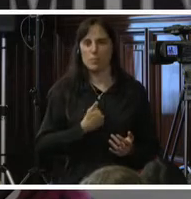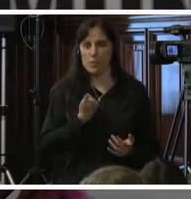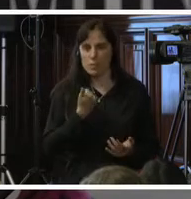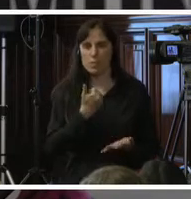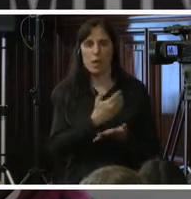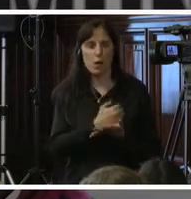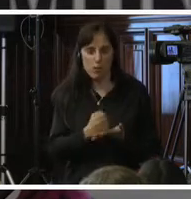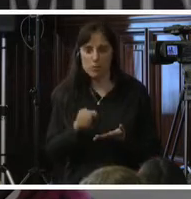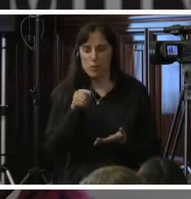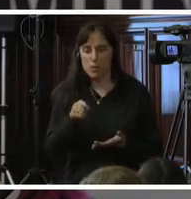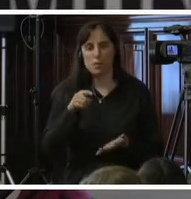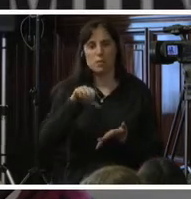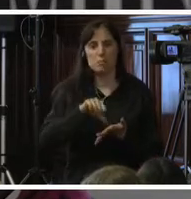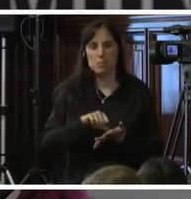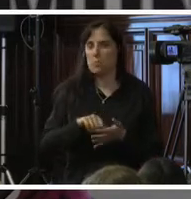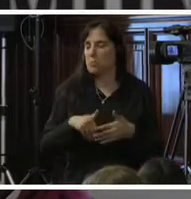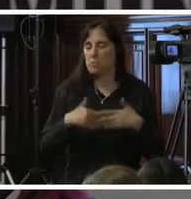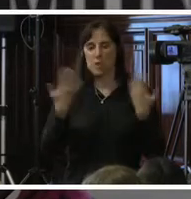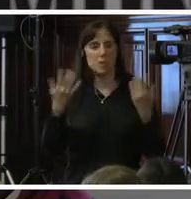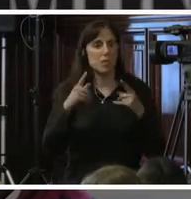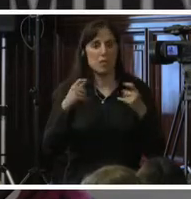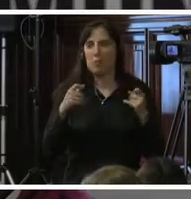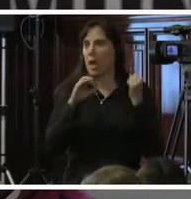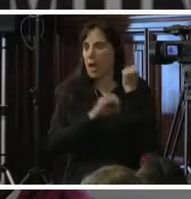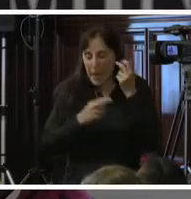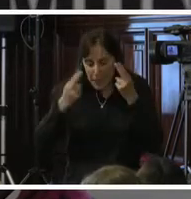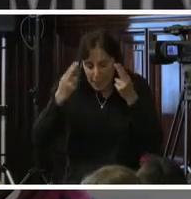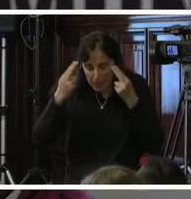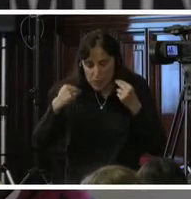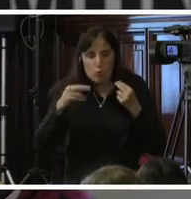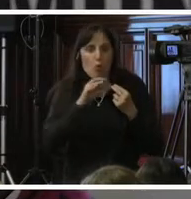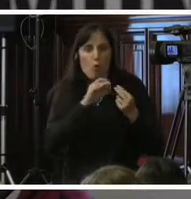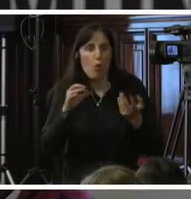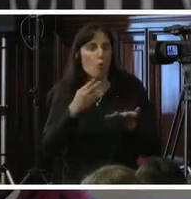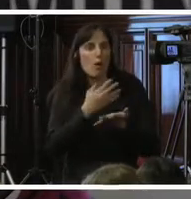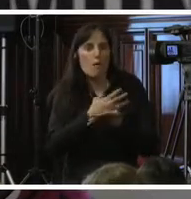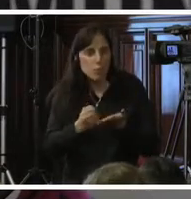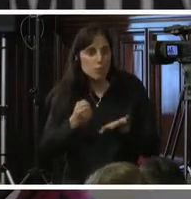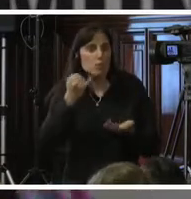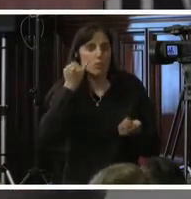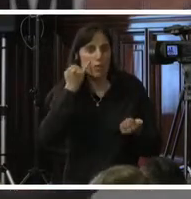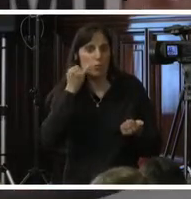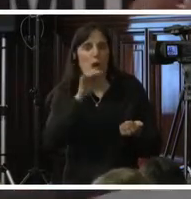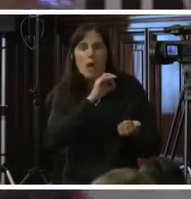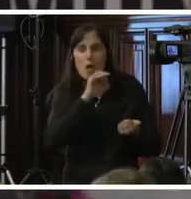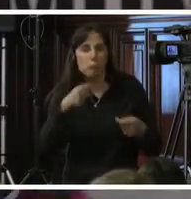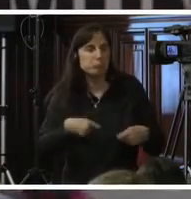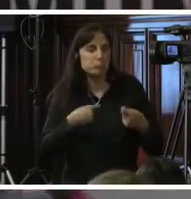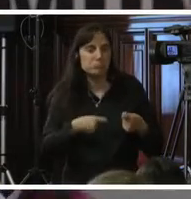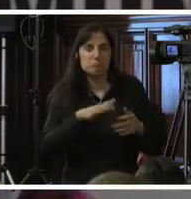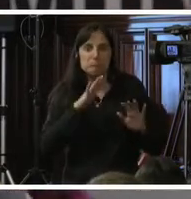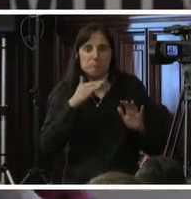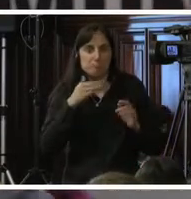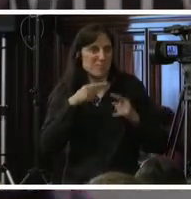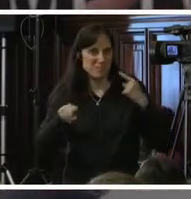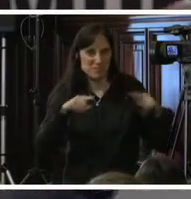and slave labor. And we have this situation. If you remember the